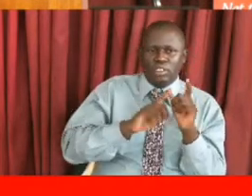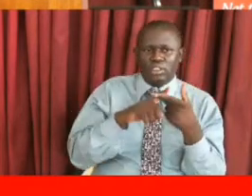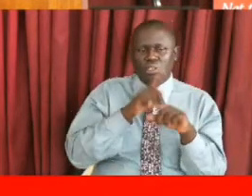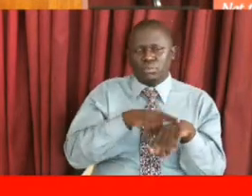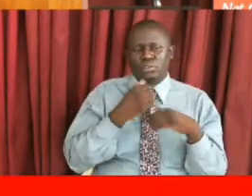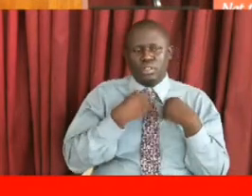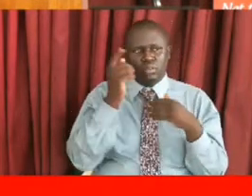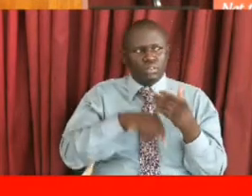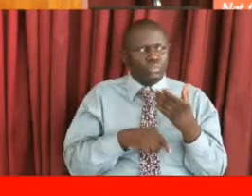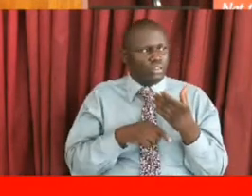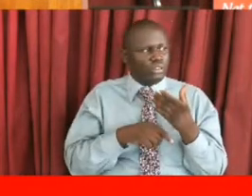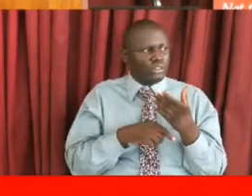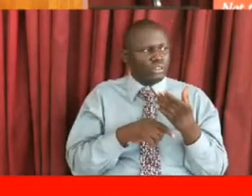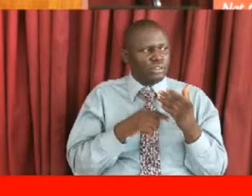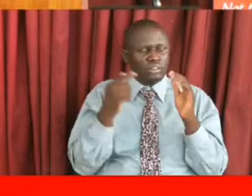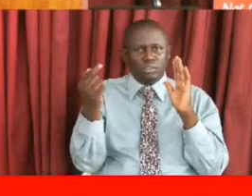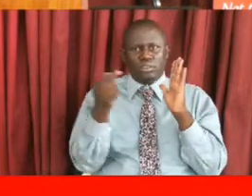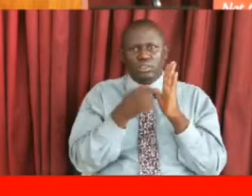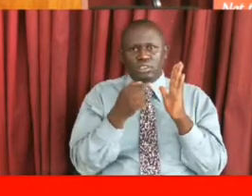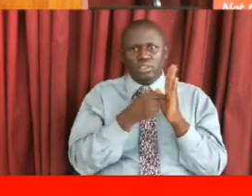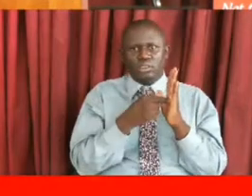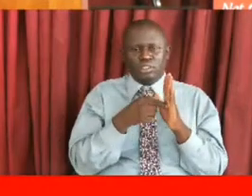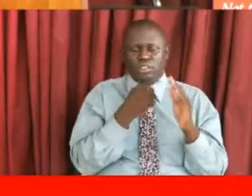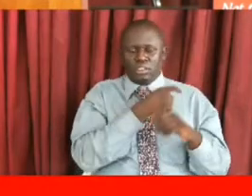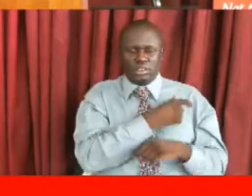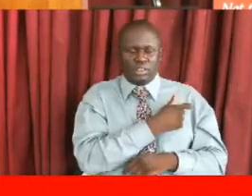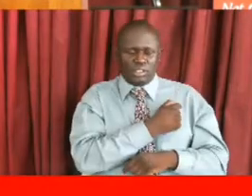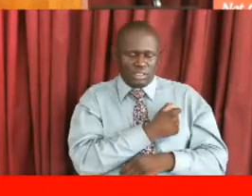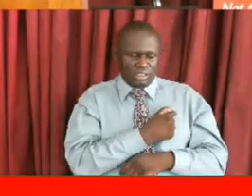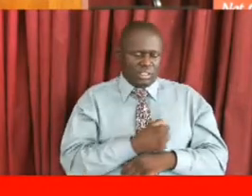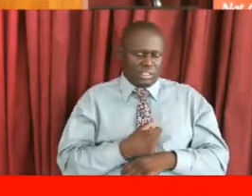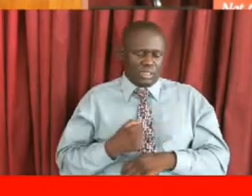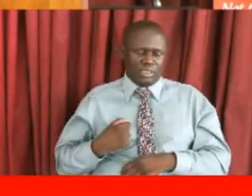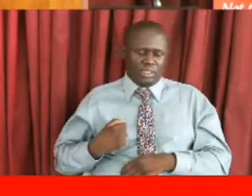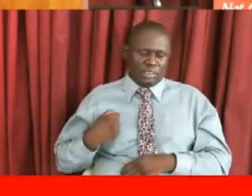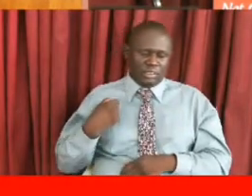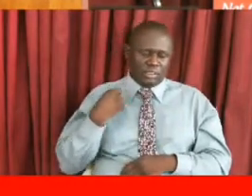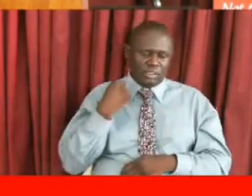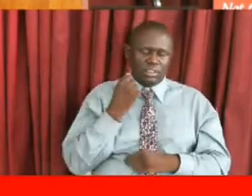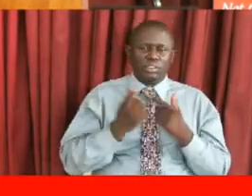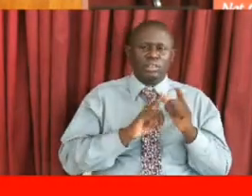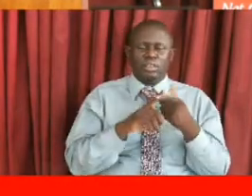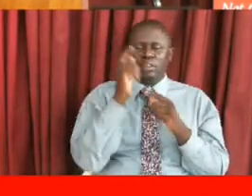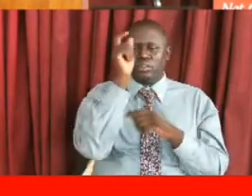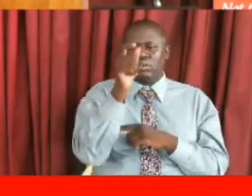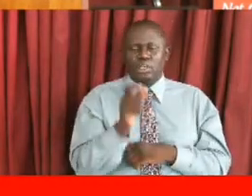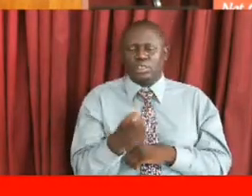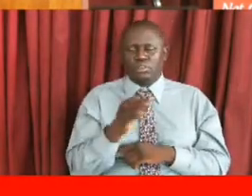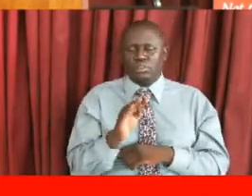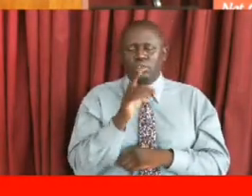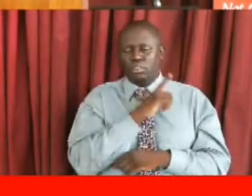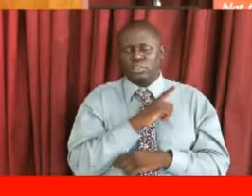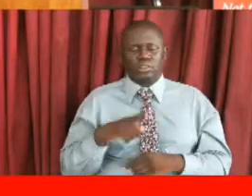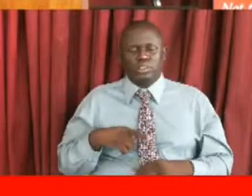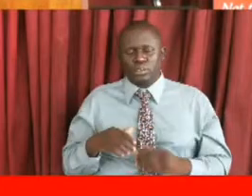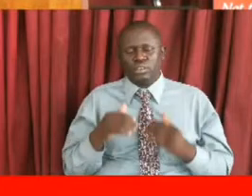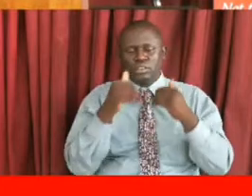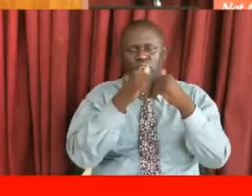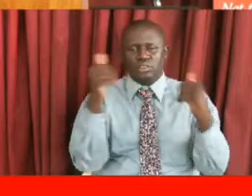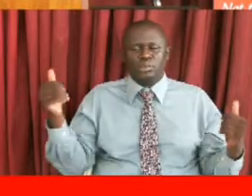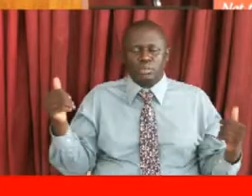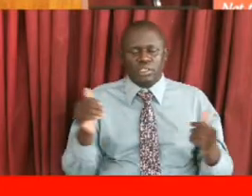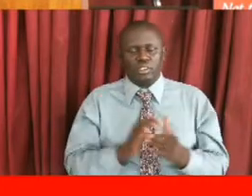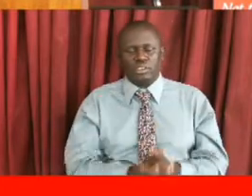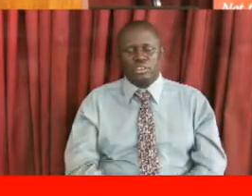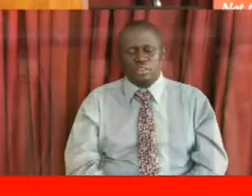AED the word separates itself so the name of the Lord moves